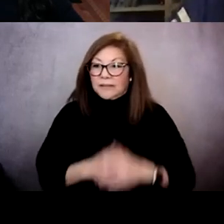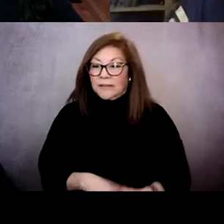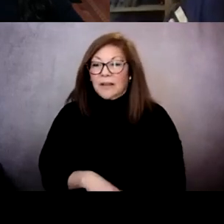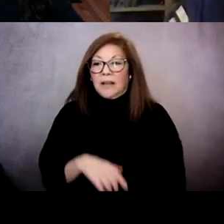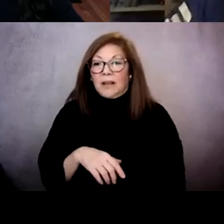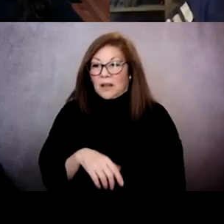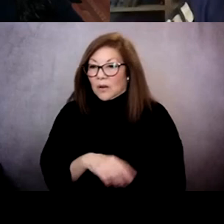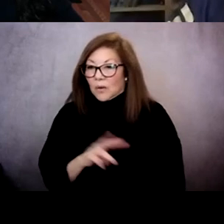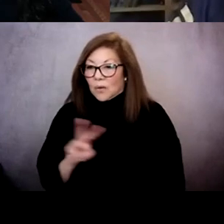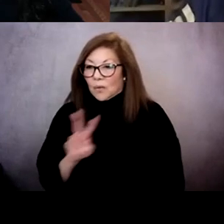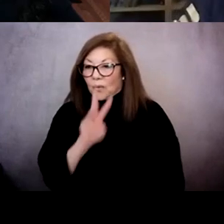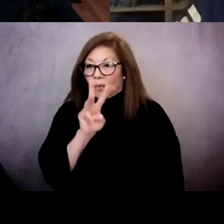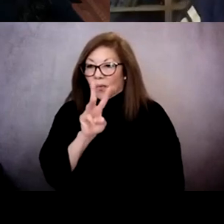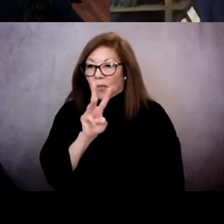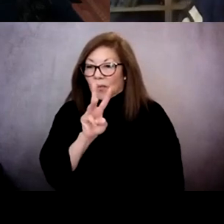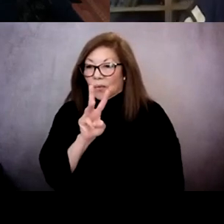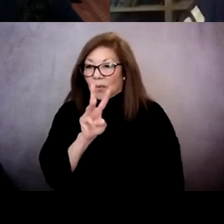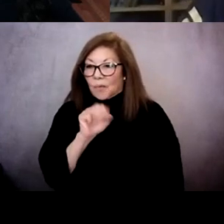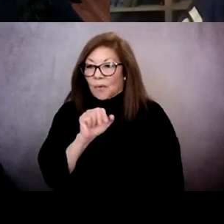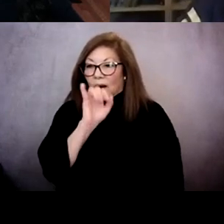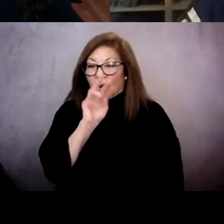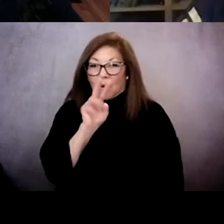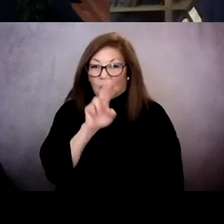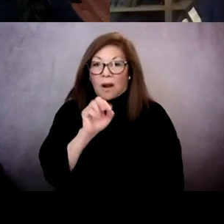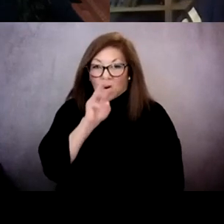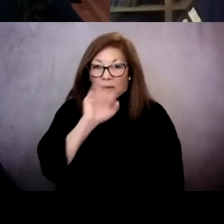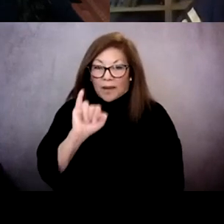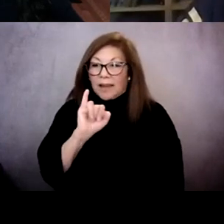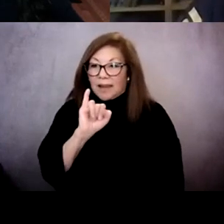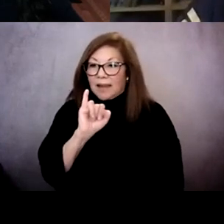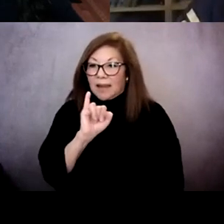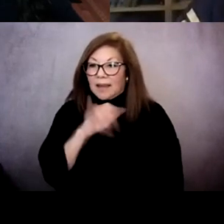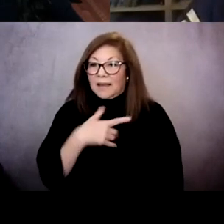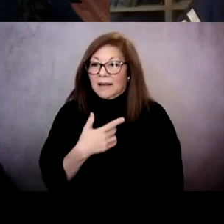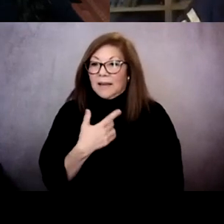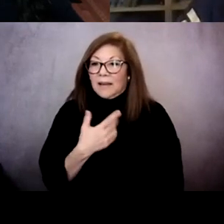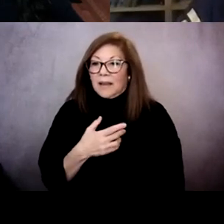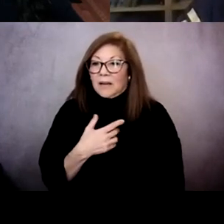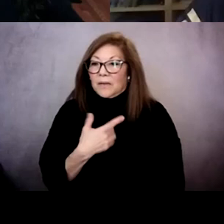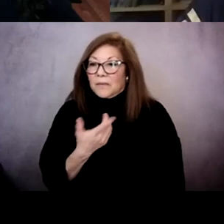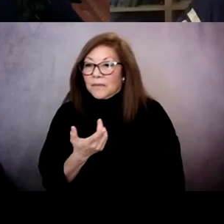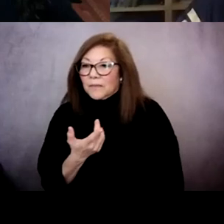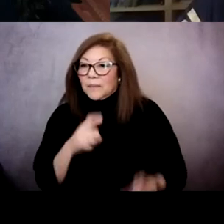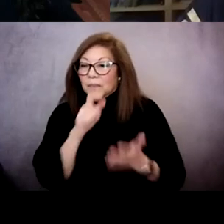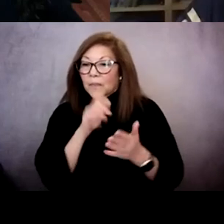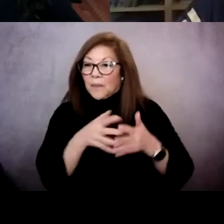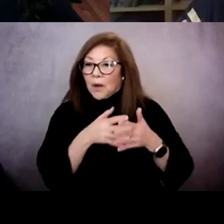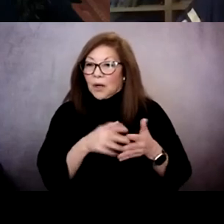Rawi, Radius of Arab American Writers. We have